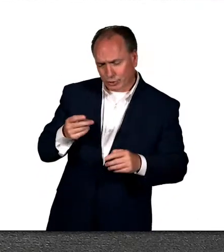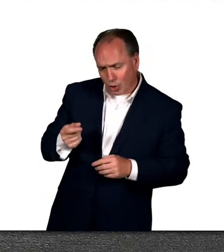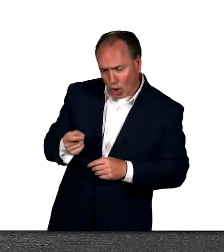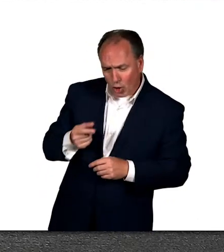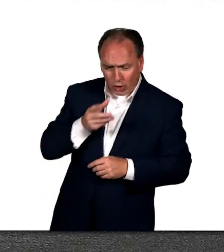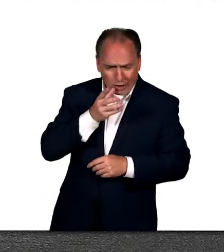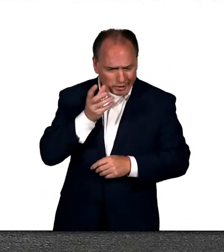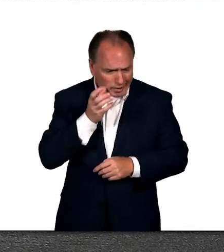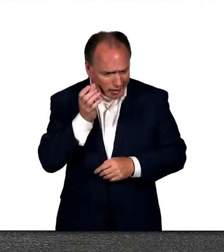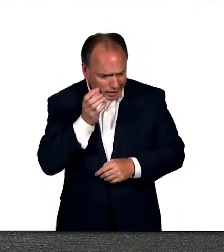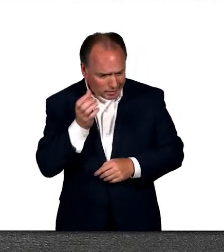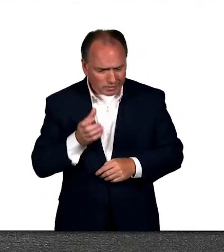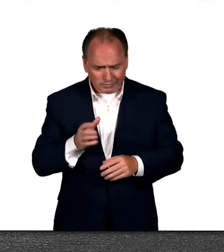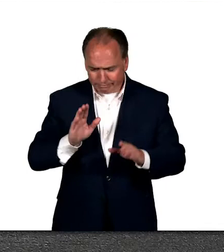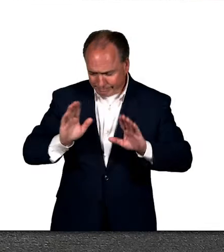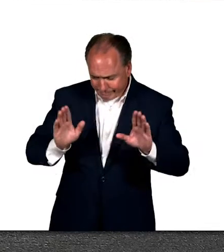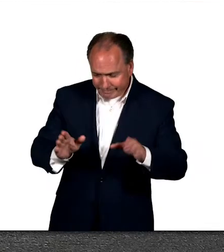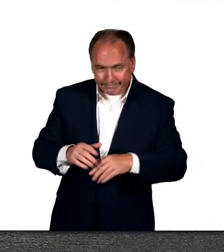Mittens.